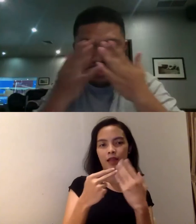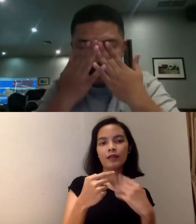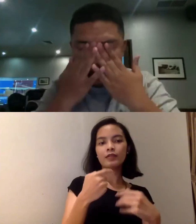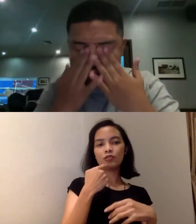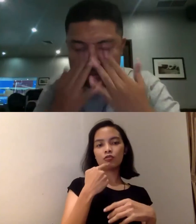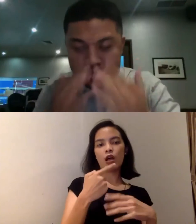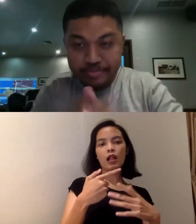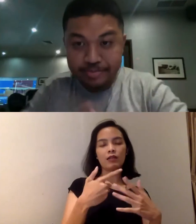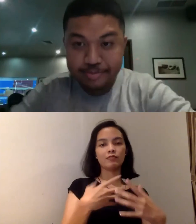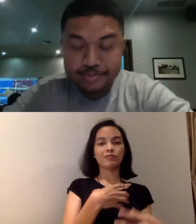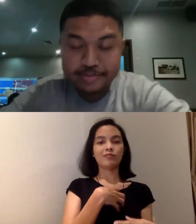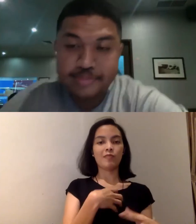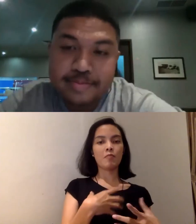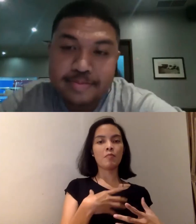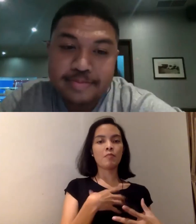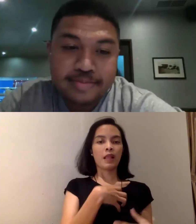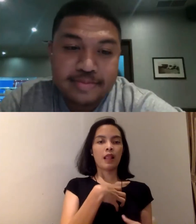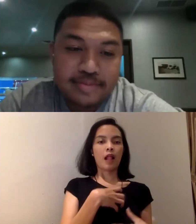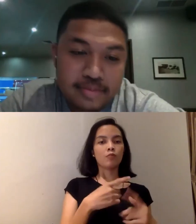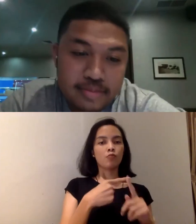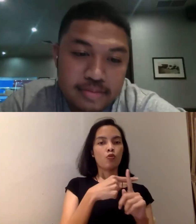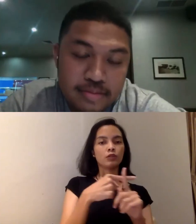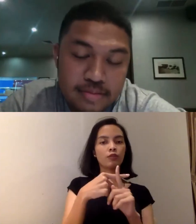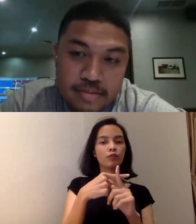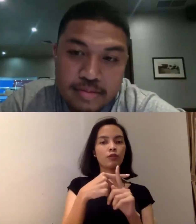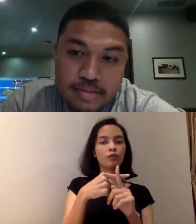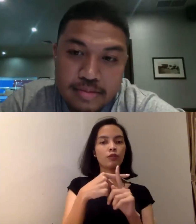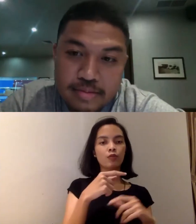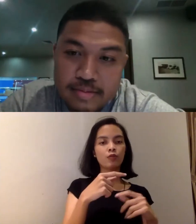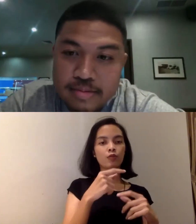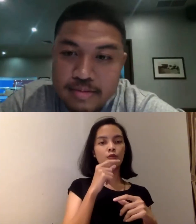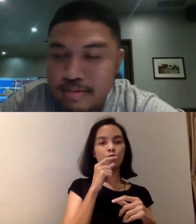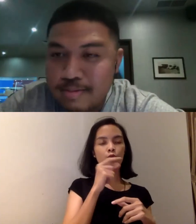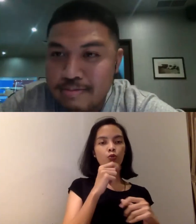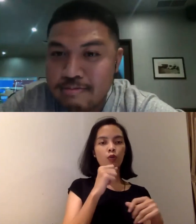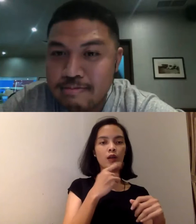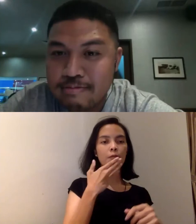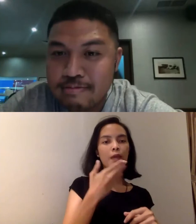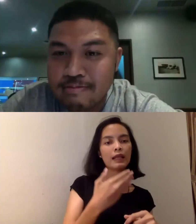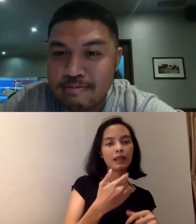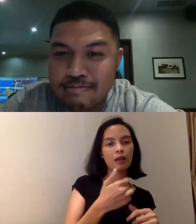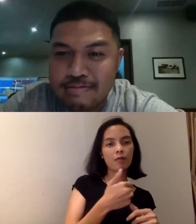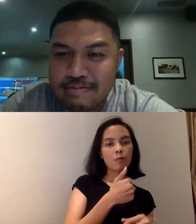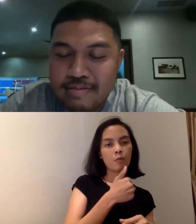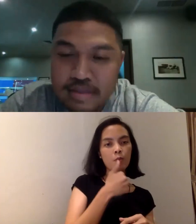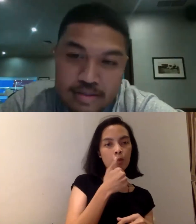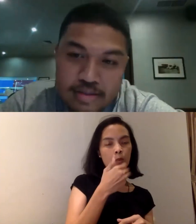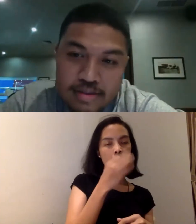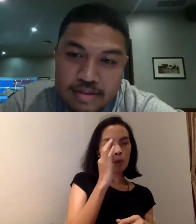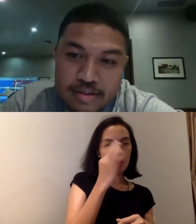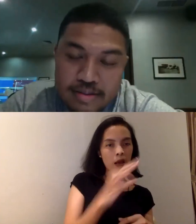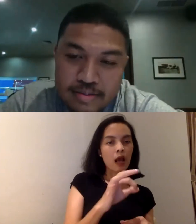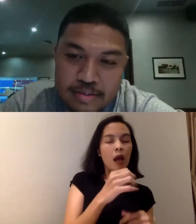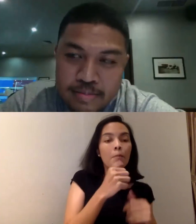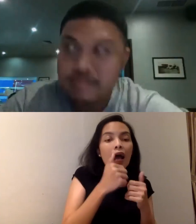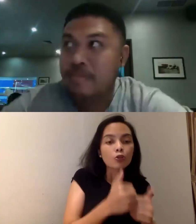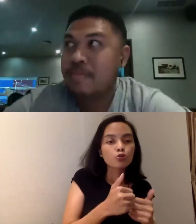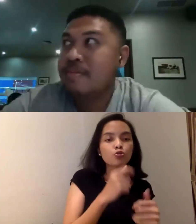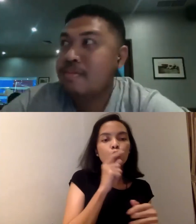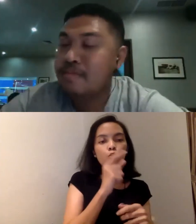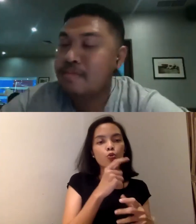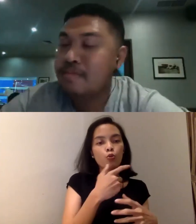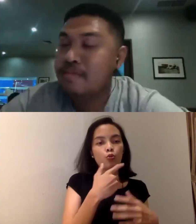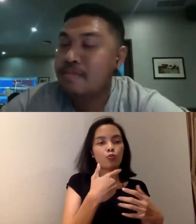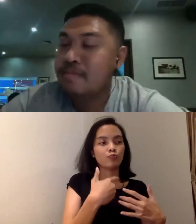mental states, from the most sublime virtue or good habit to the deepest interpersonal affection to the simplest